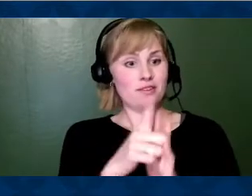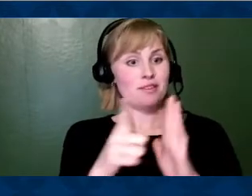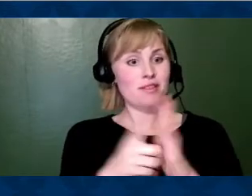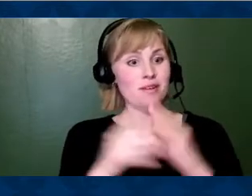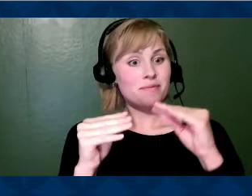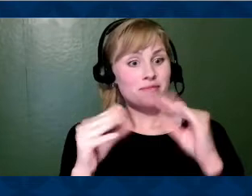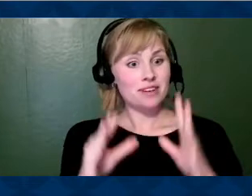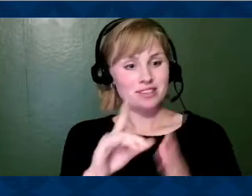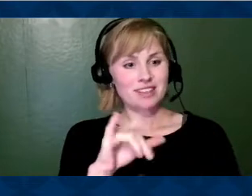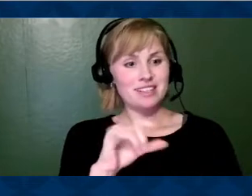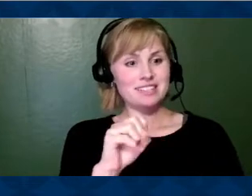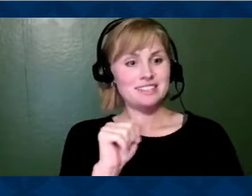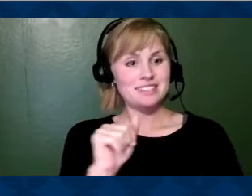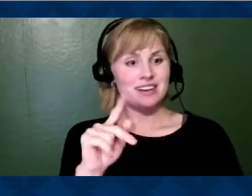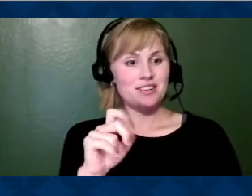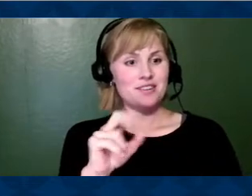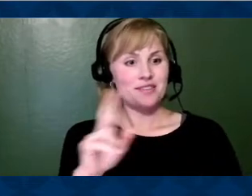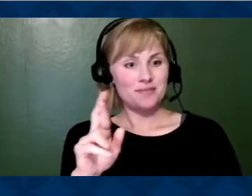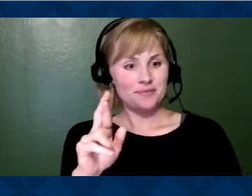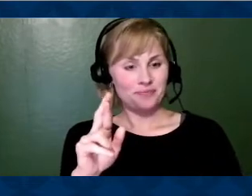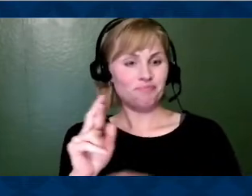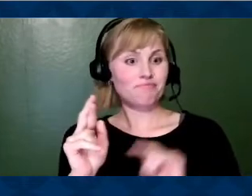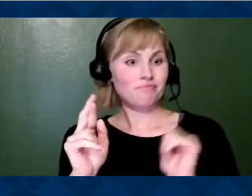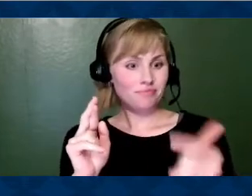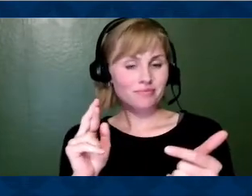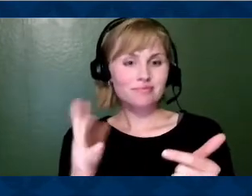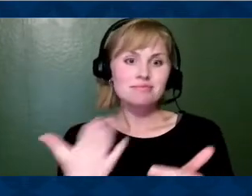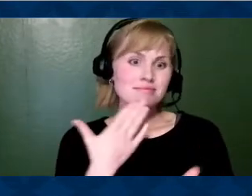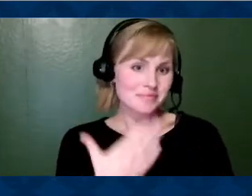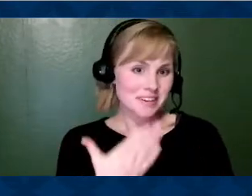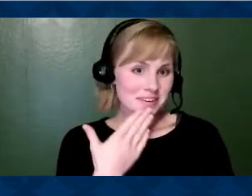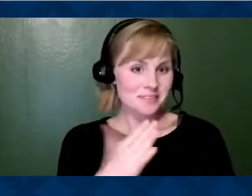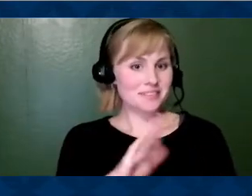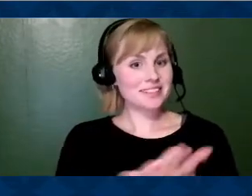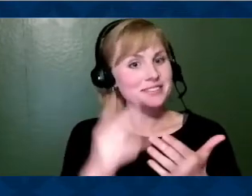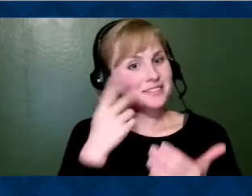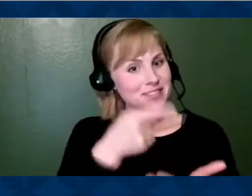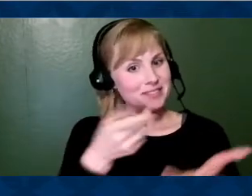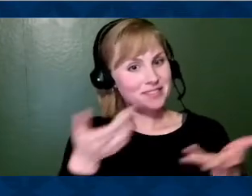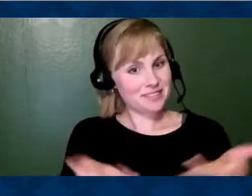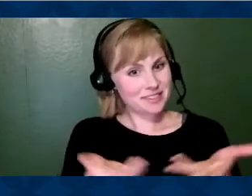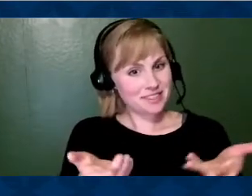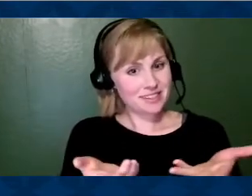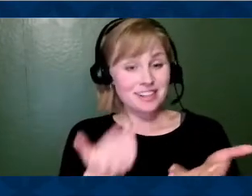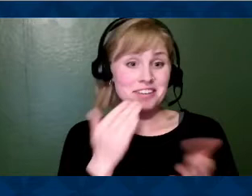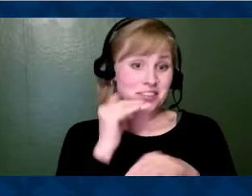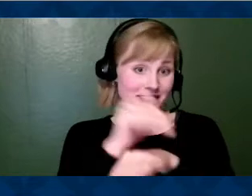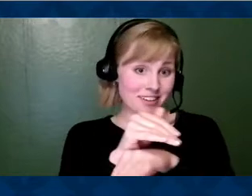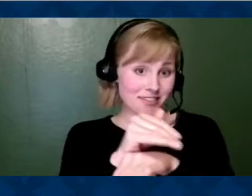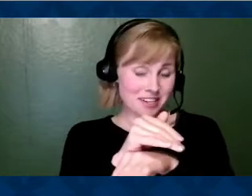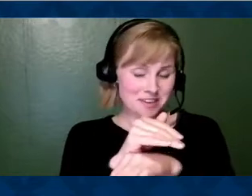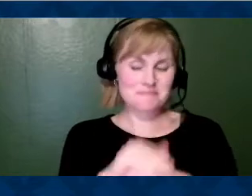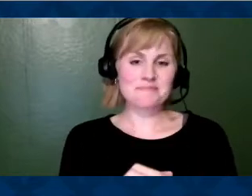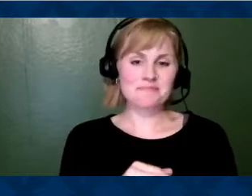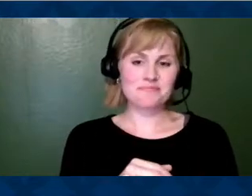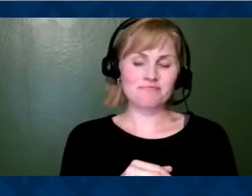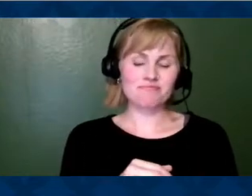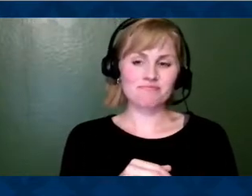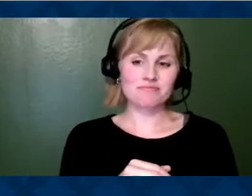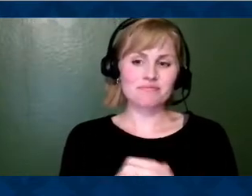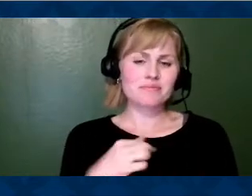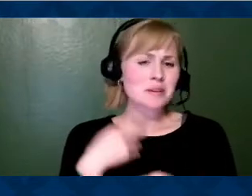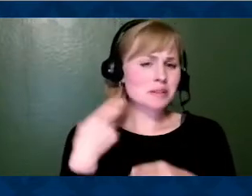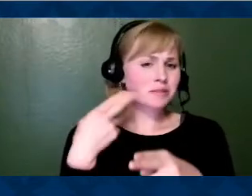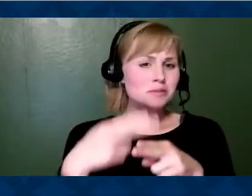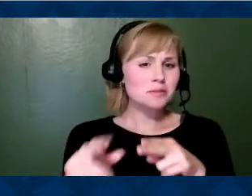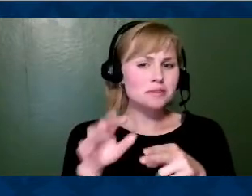Well, thank you, Ross. Nice to see you here, and good evening, everyone. I'm going to use my few minutes to share with you some of the activities